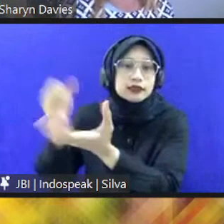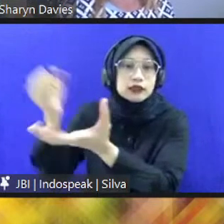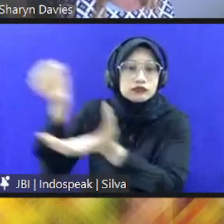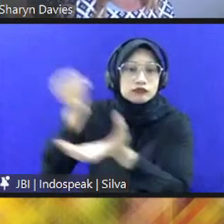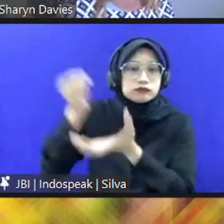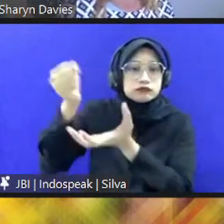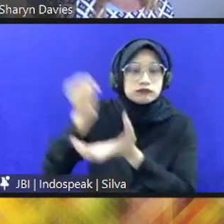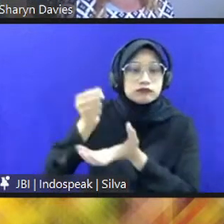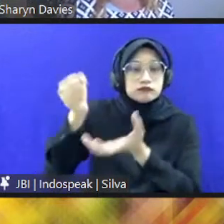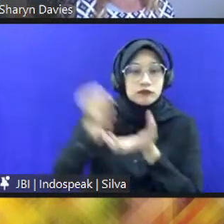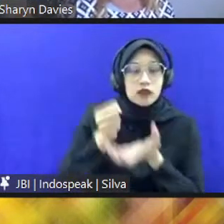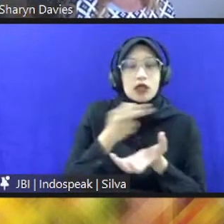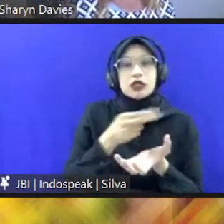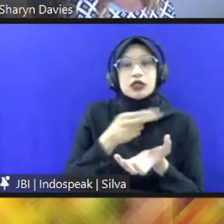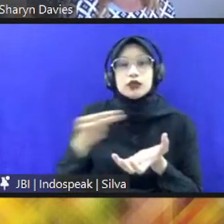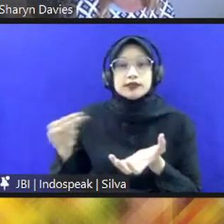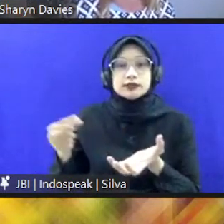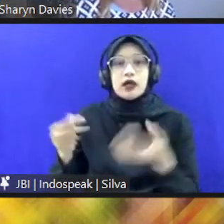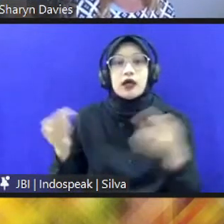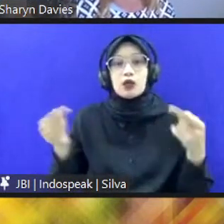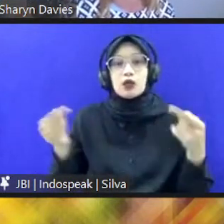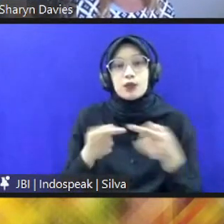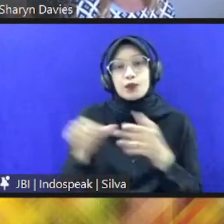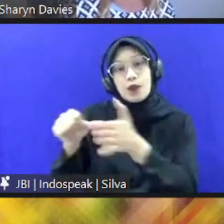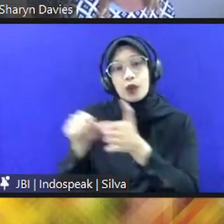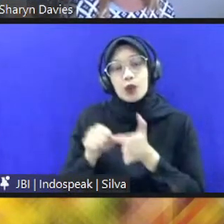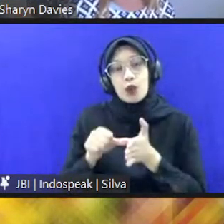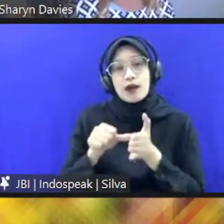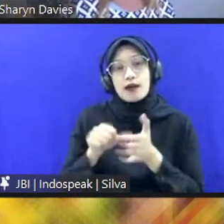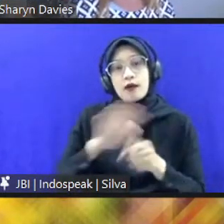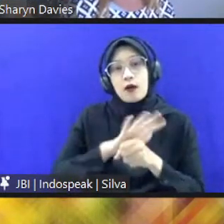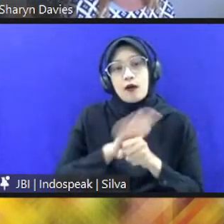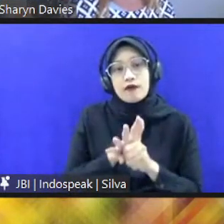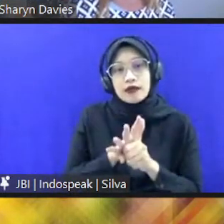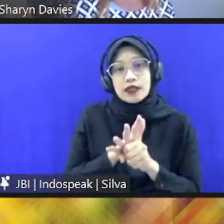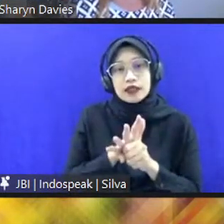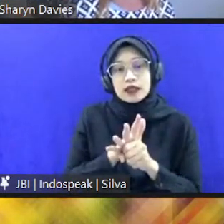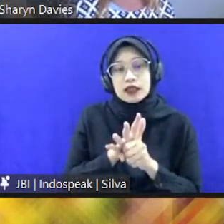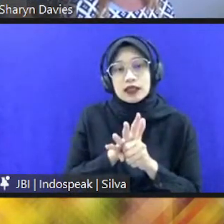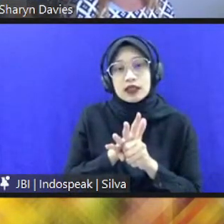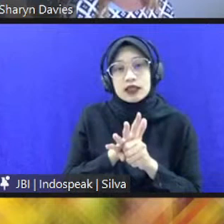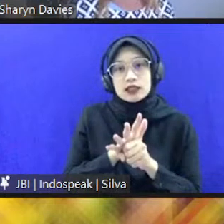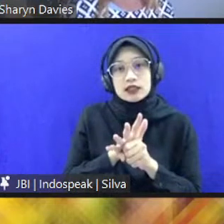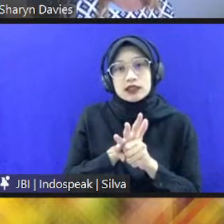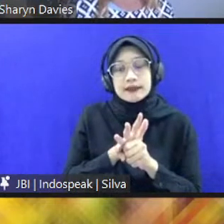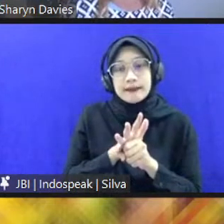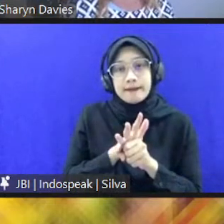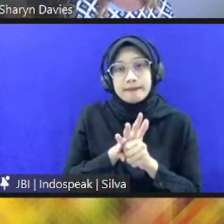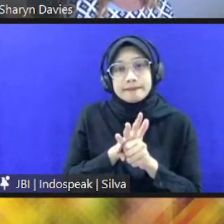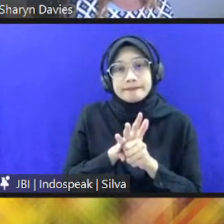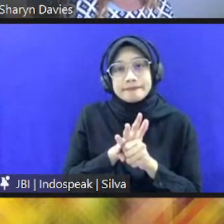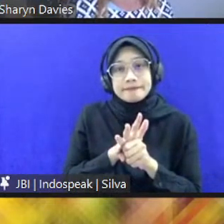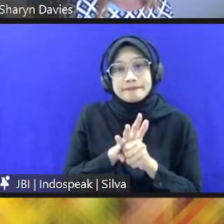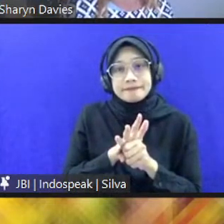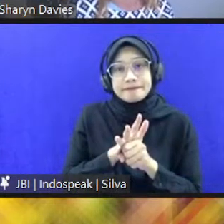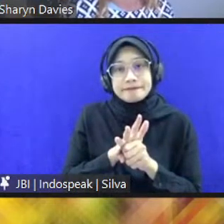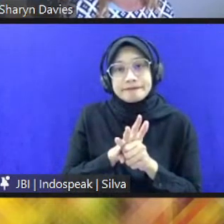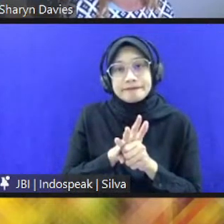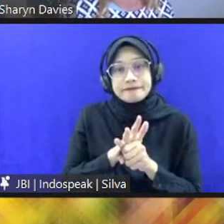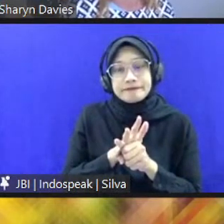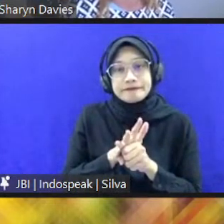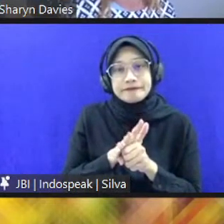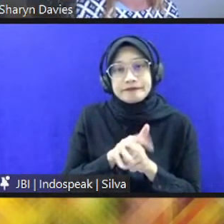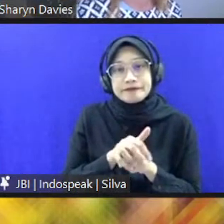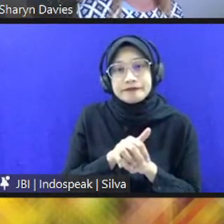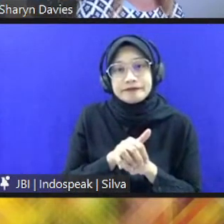responsive. I mean, responding to the pandemic instead of a health system kind